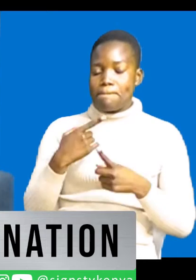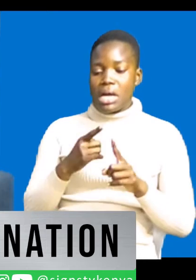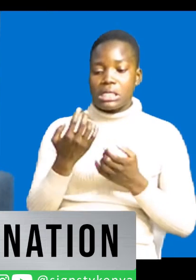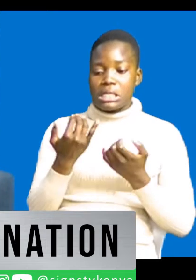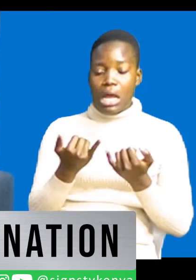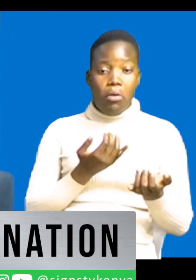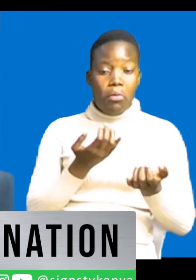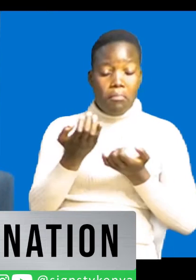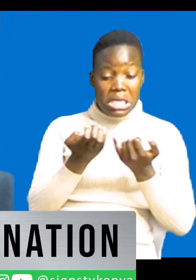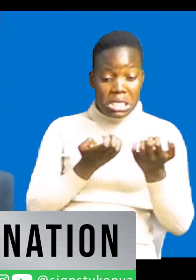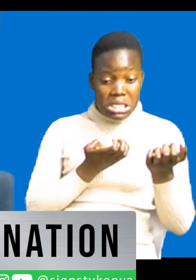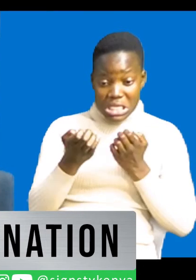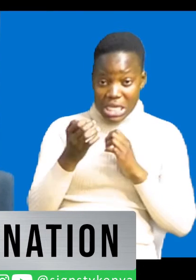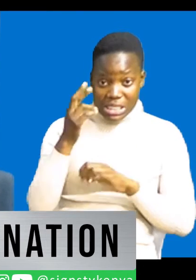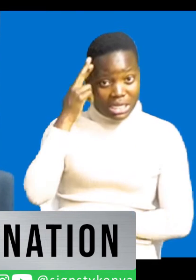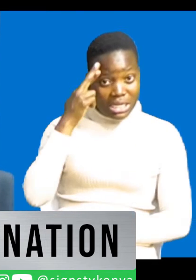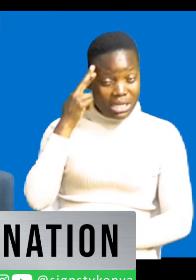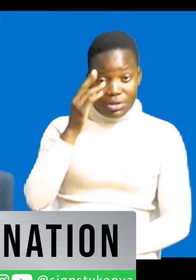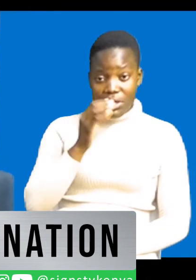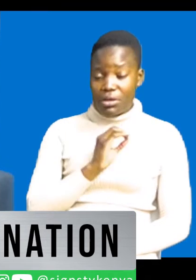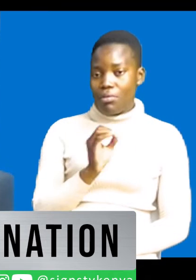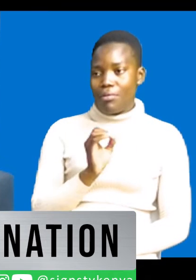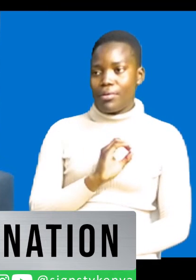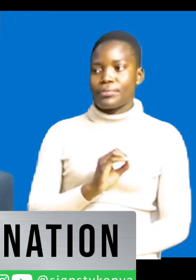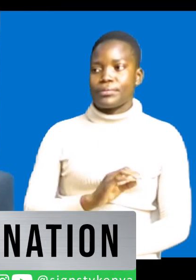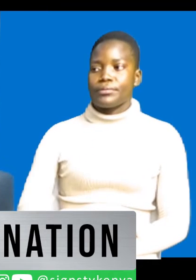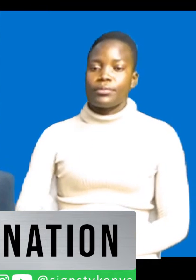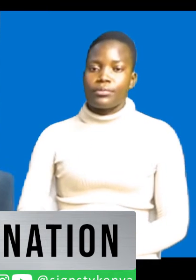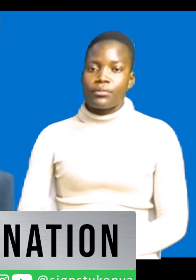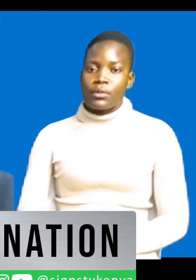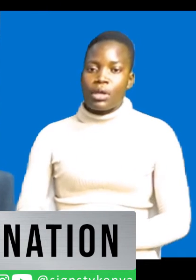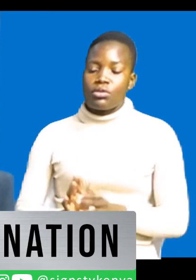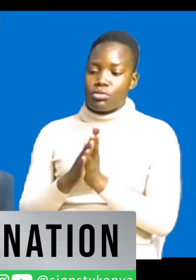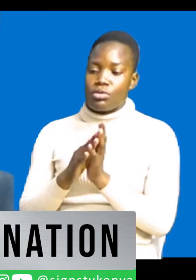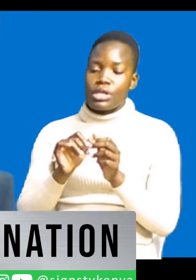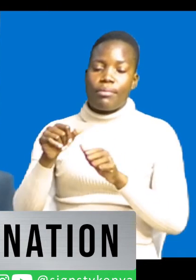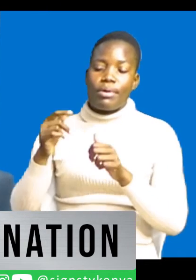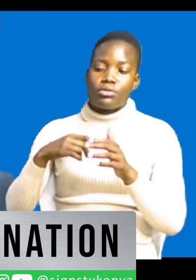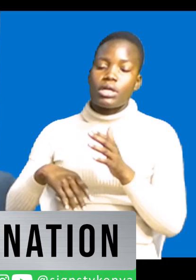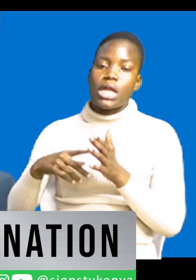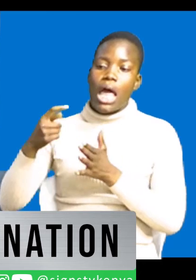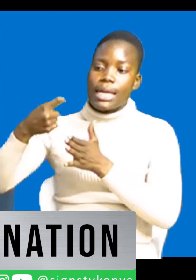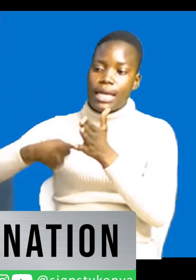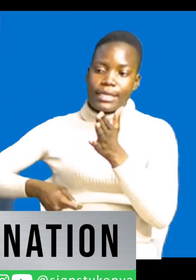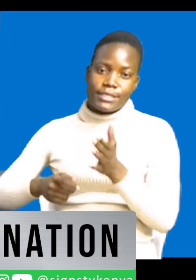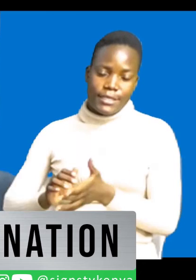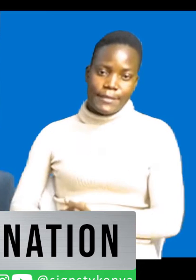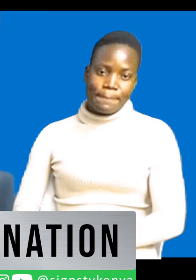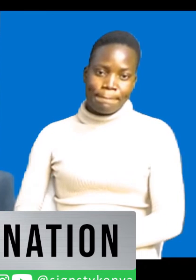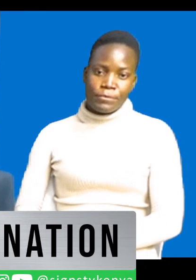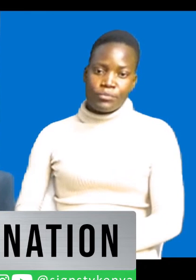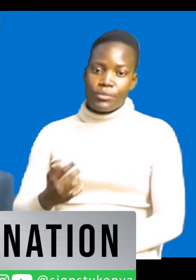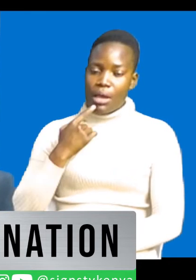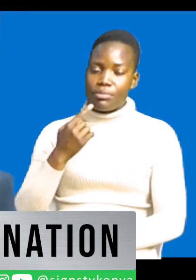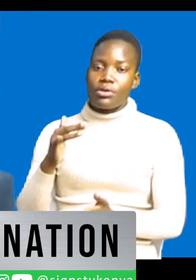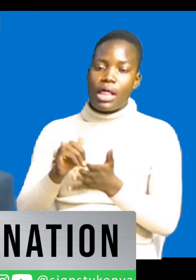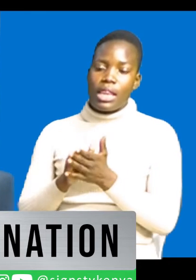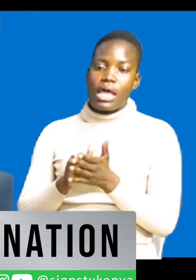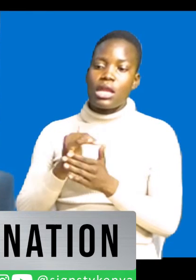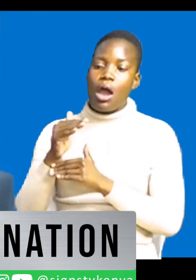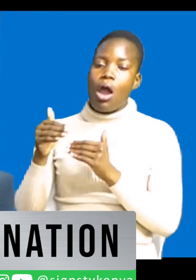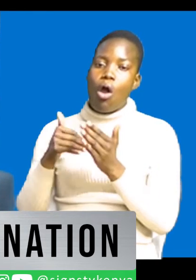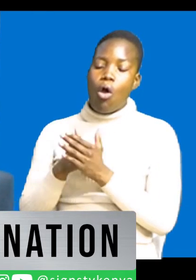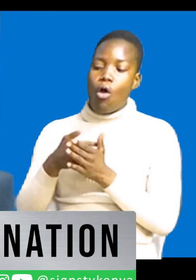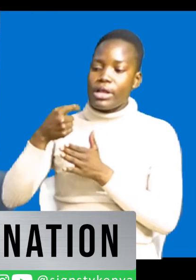kibiashara, but we refuse to raise on. By the on hizo stories of taxes, Yes. I'm told almost